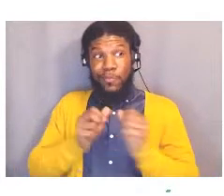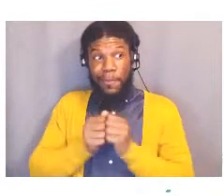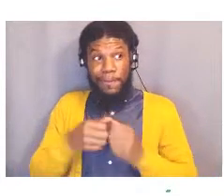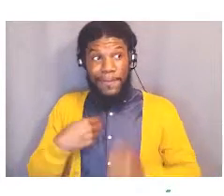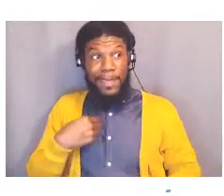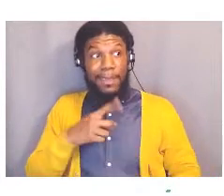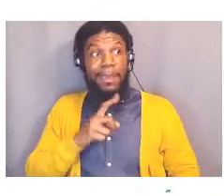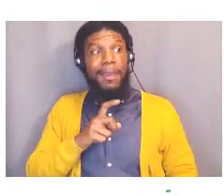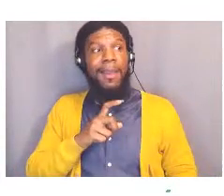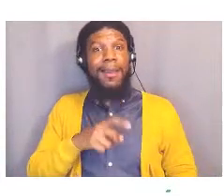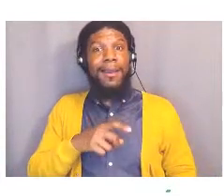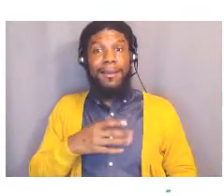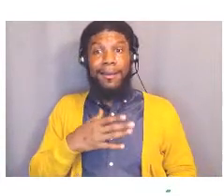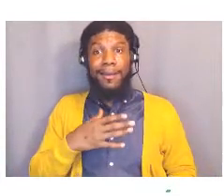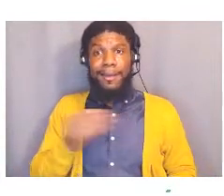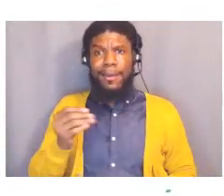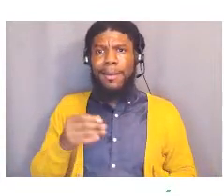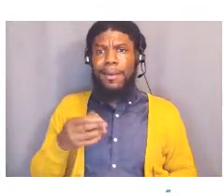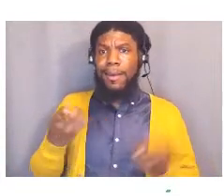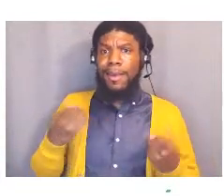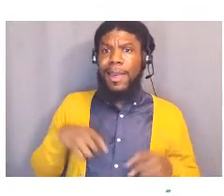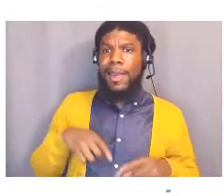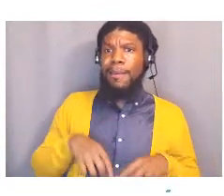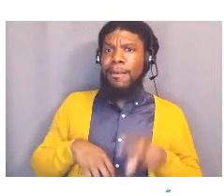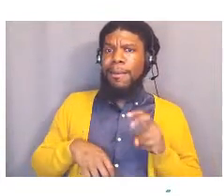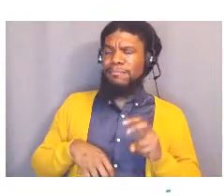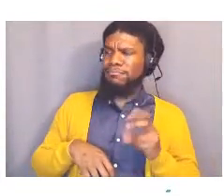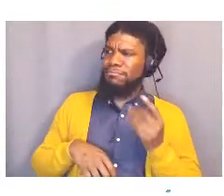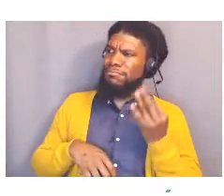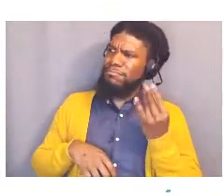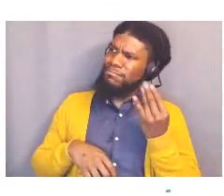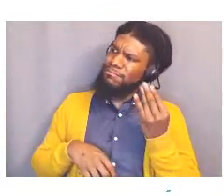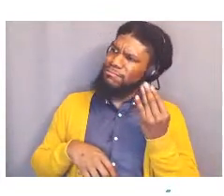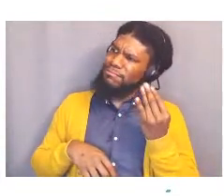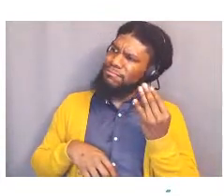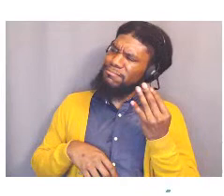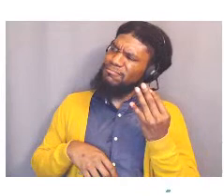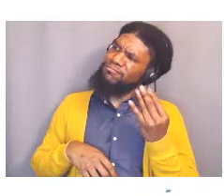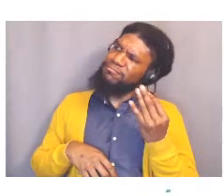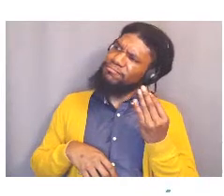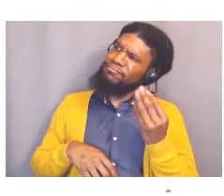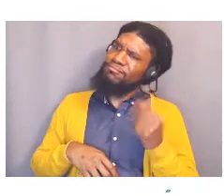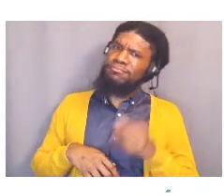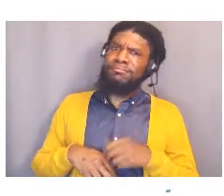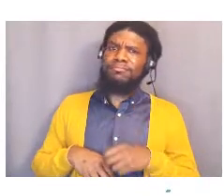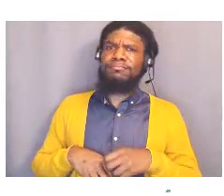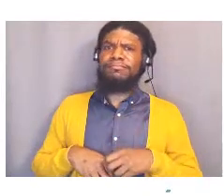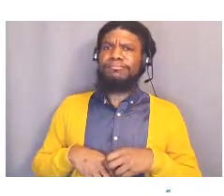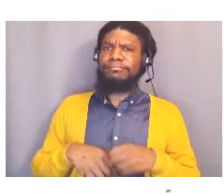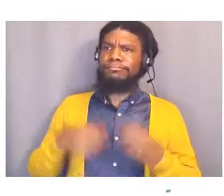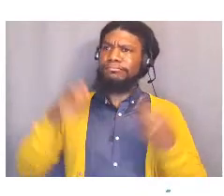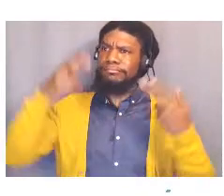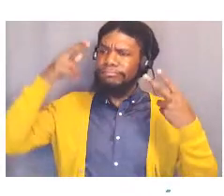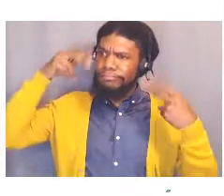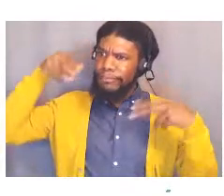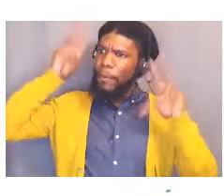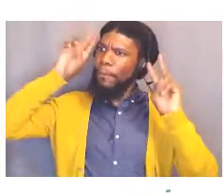And the little rabbit didn't know what to think of that. Those little floppy ears perked